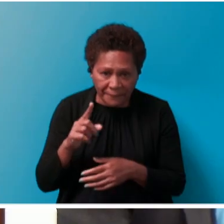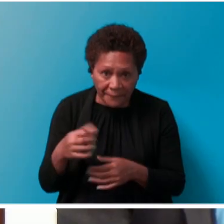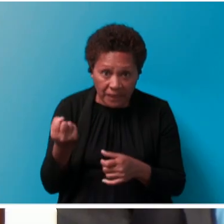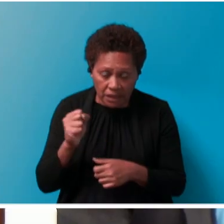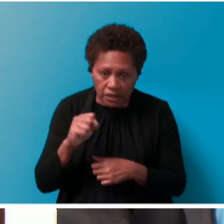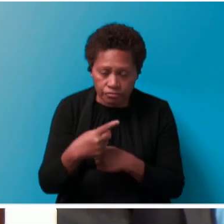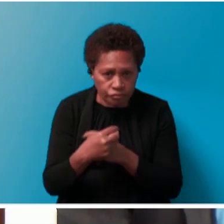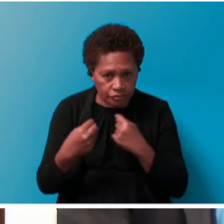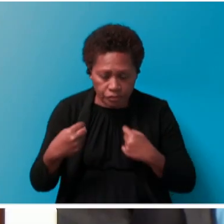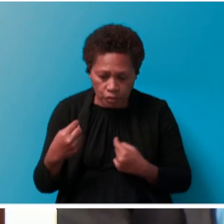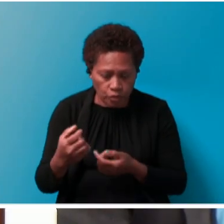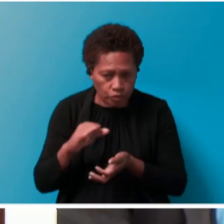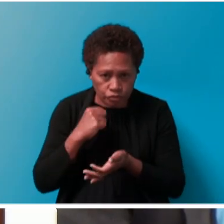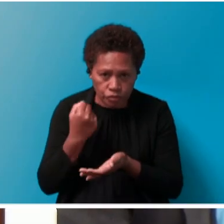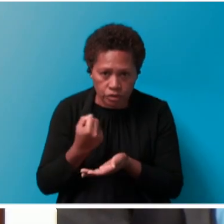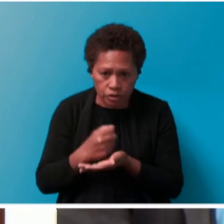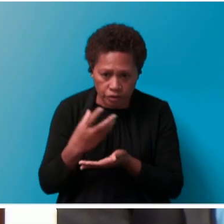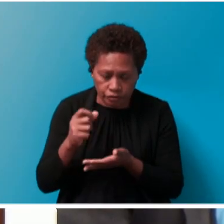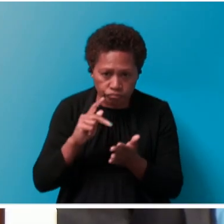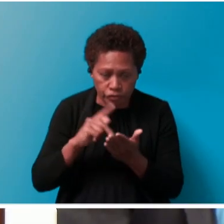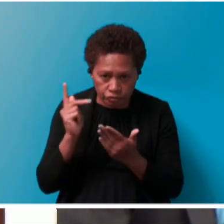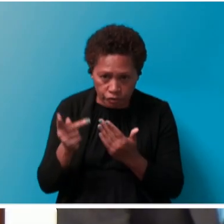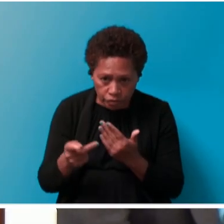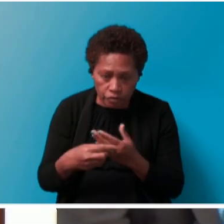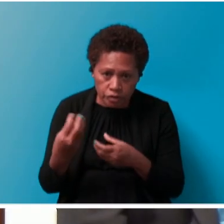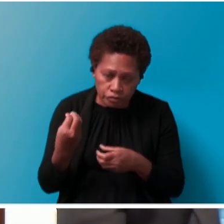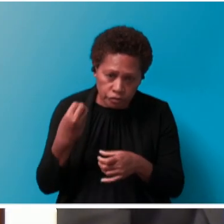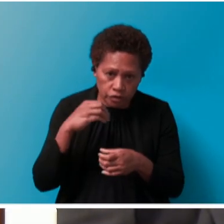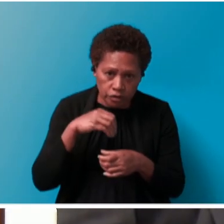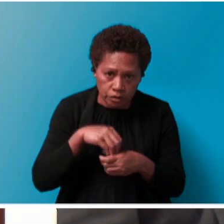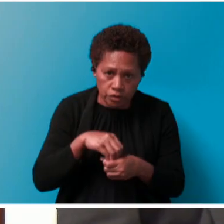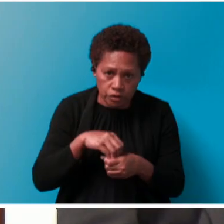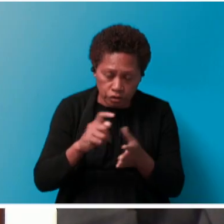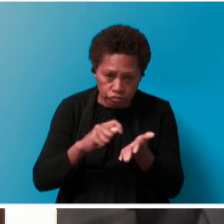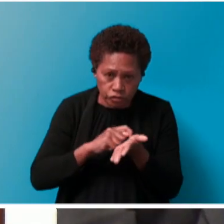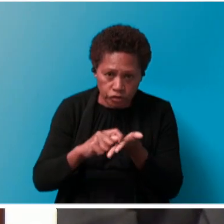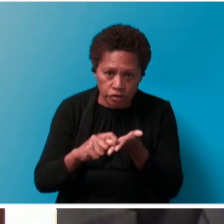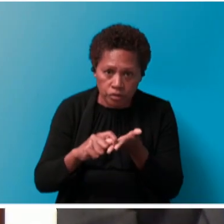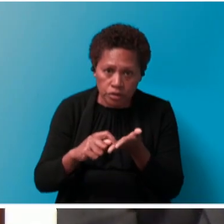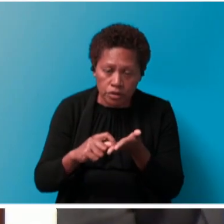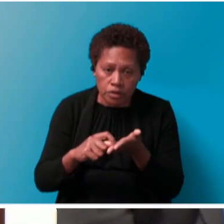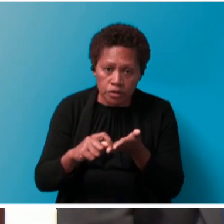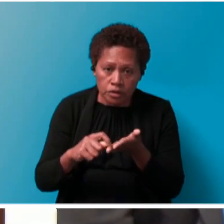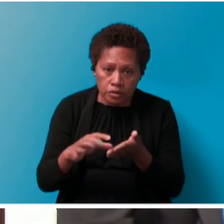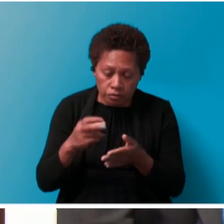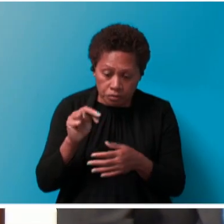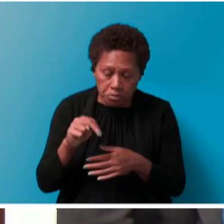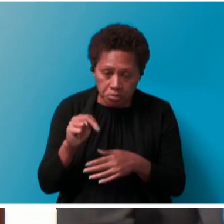to delivering a relocation program that is inclusive, transparent, and responsive to the needs of our